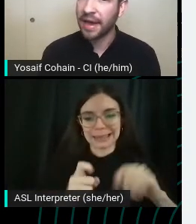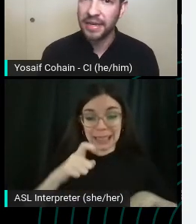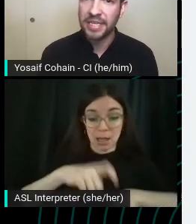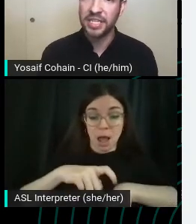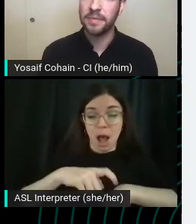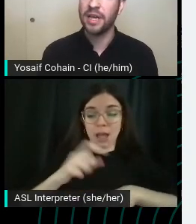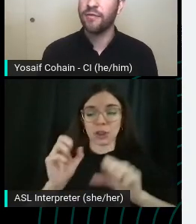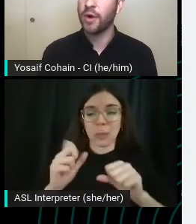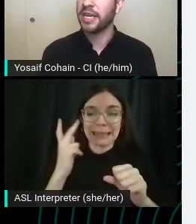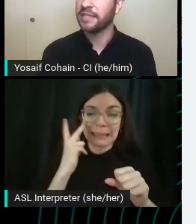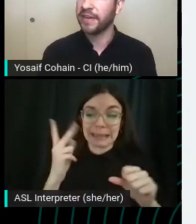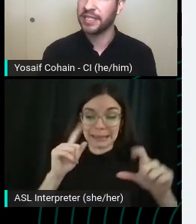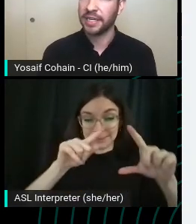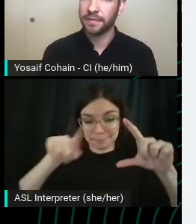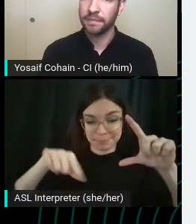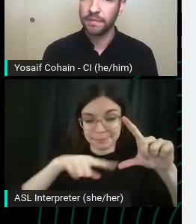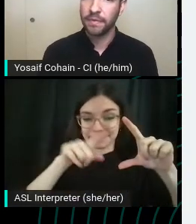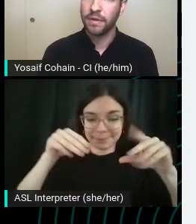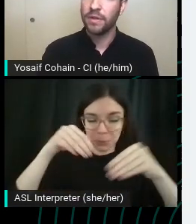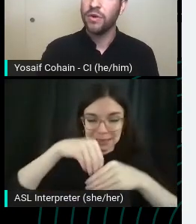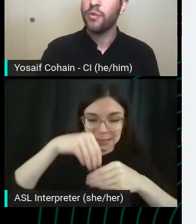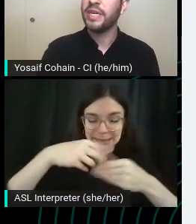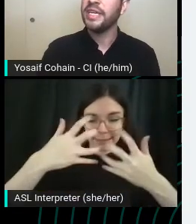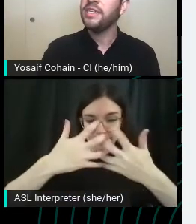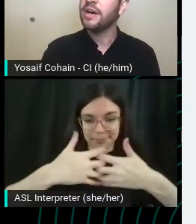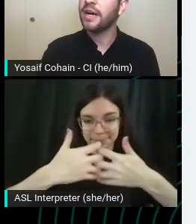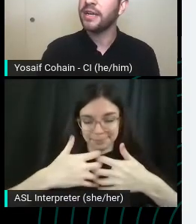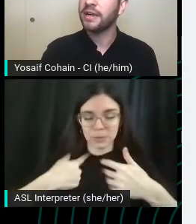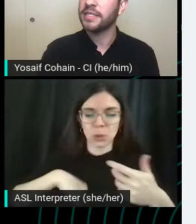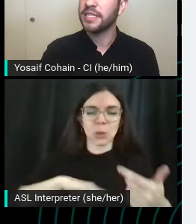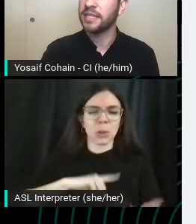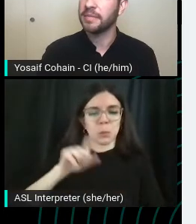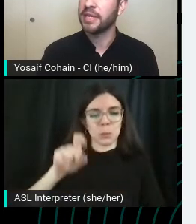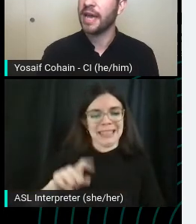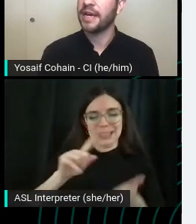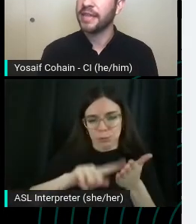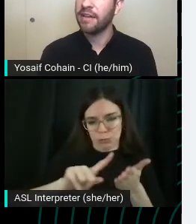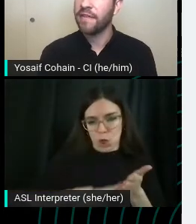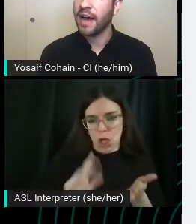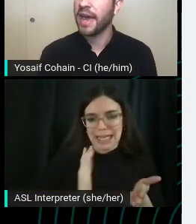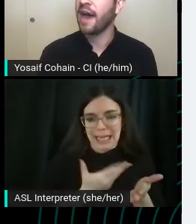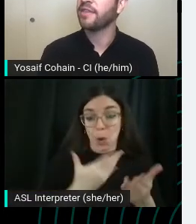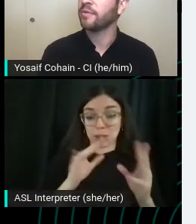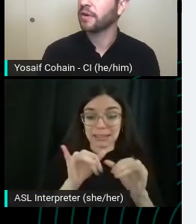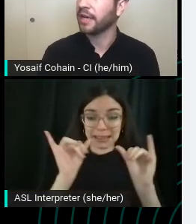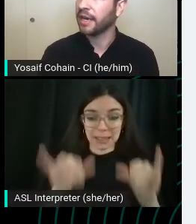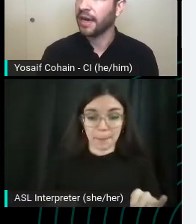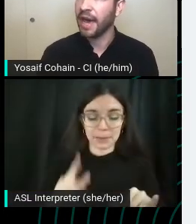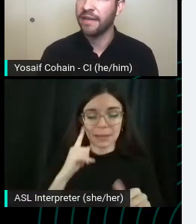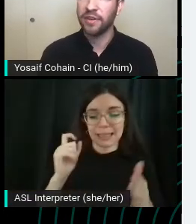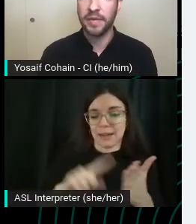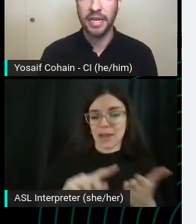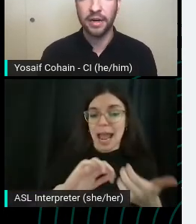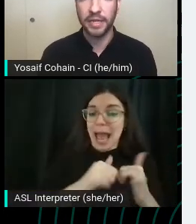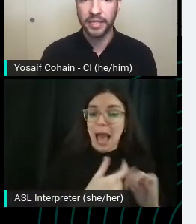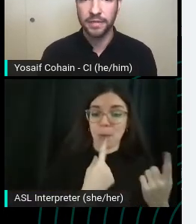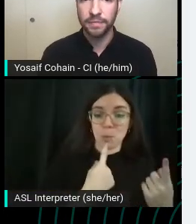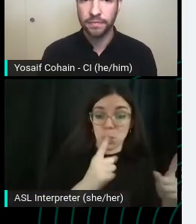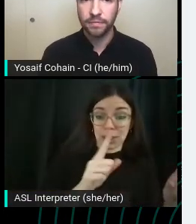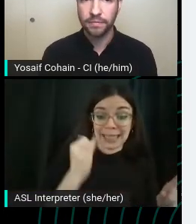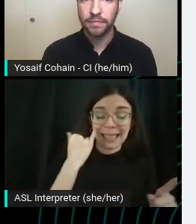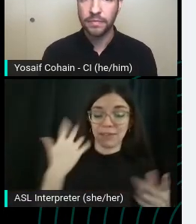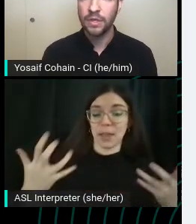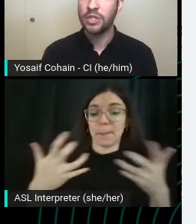gizzards and mechanisms of what he's fixing. We need to audit our systems and identify how they're working and if they're meeting our